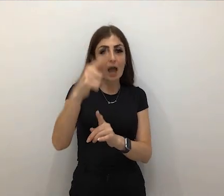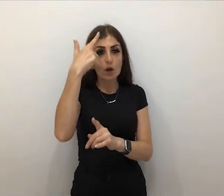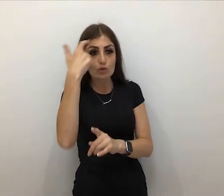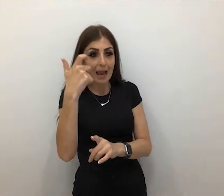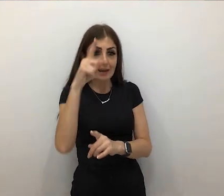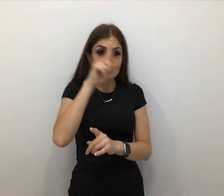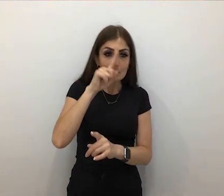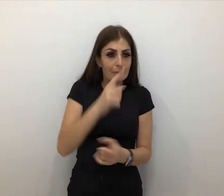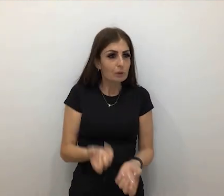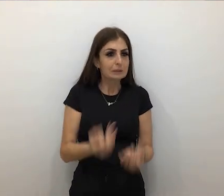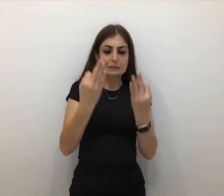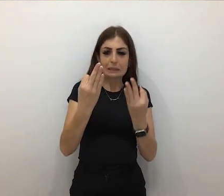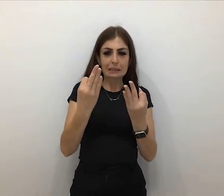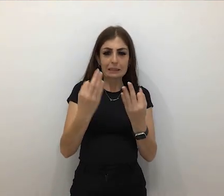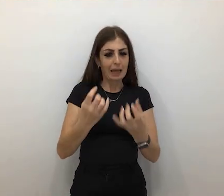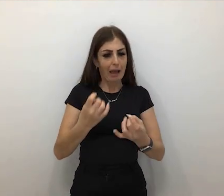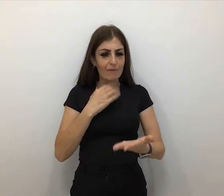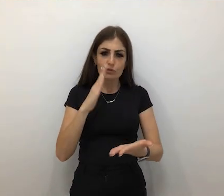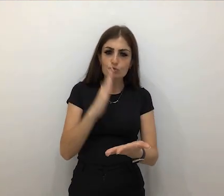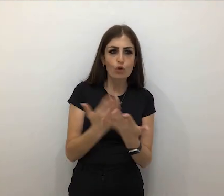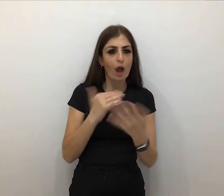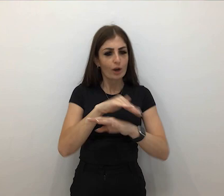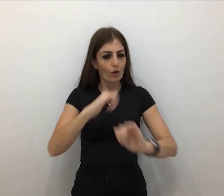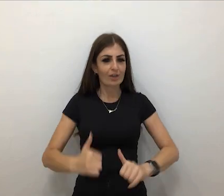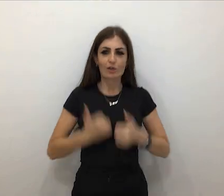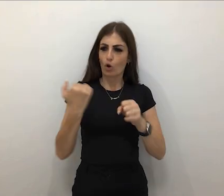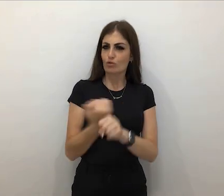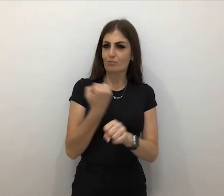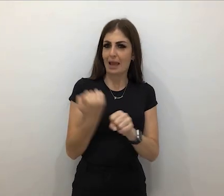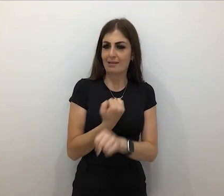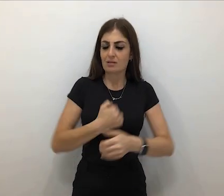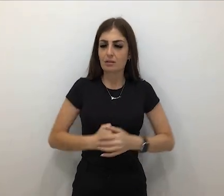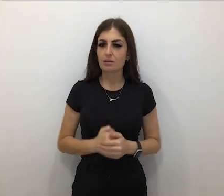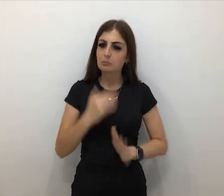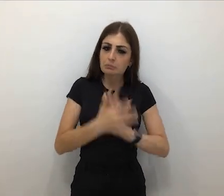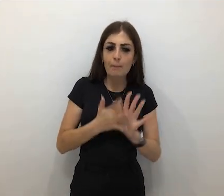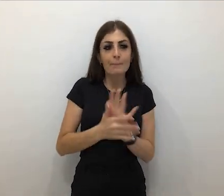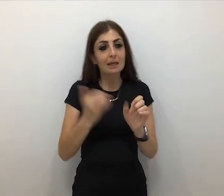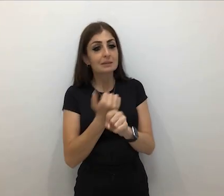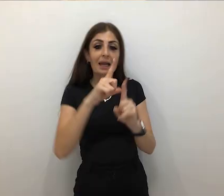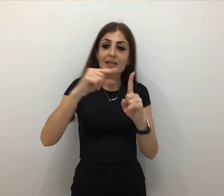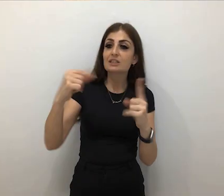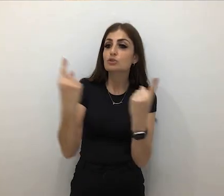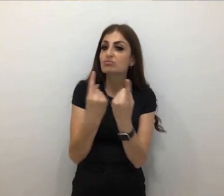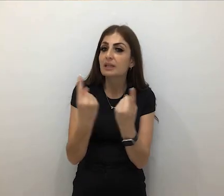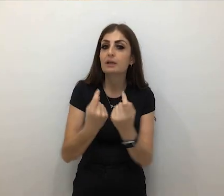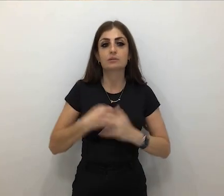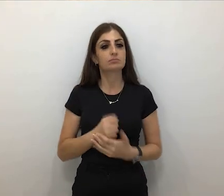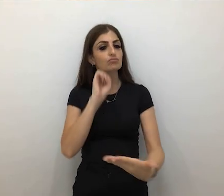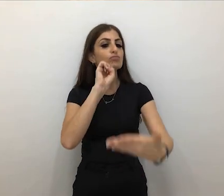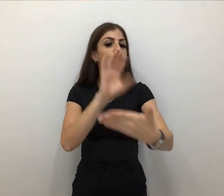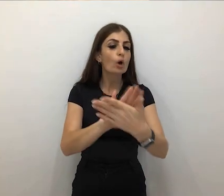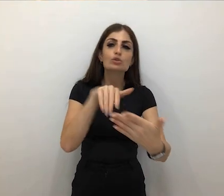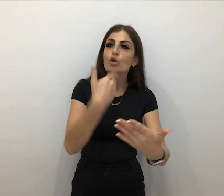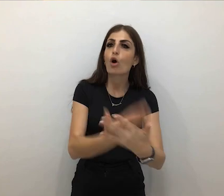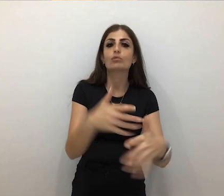have autonomy or agency over the assets that they made. So let's say they made a digital asset and they posted it